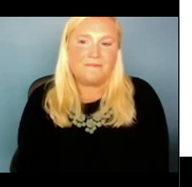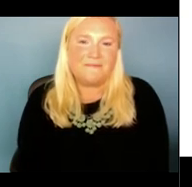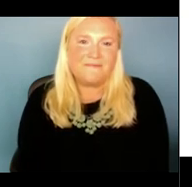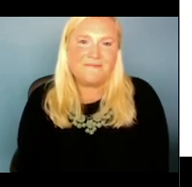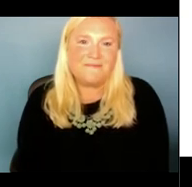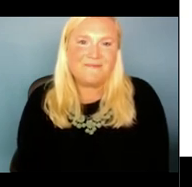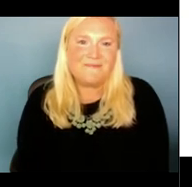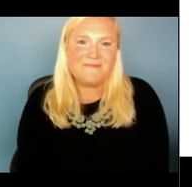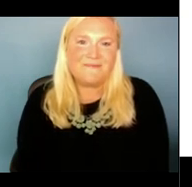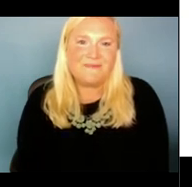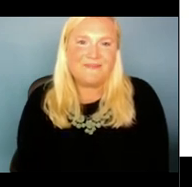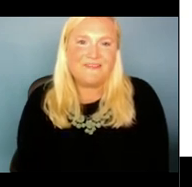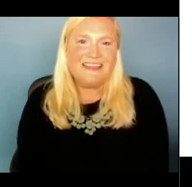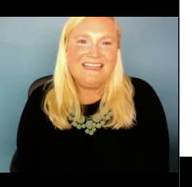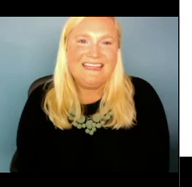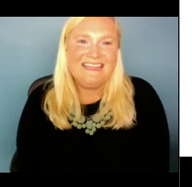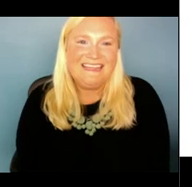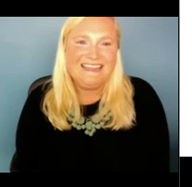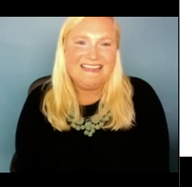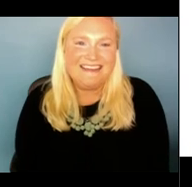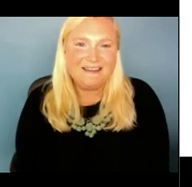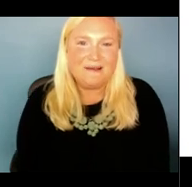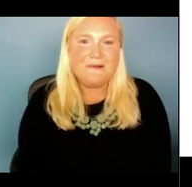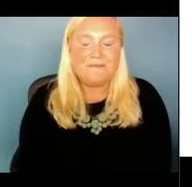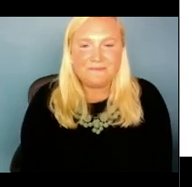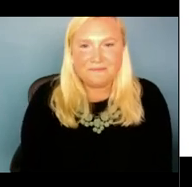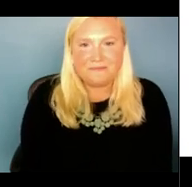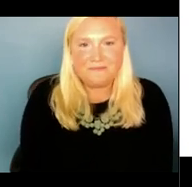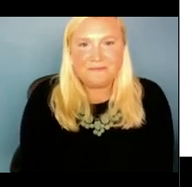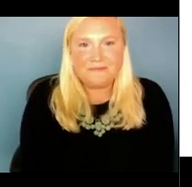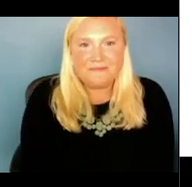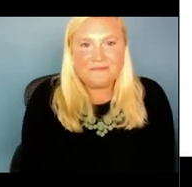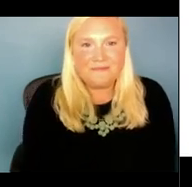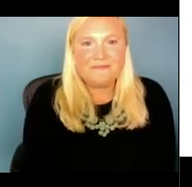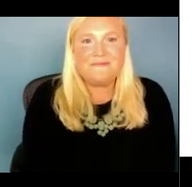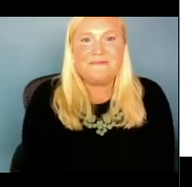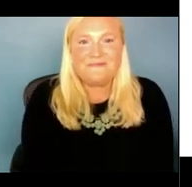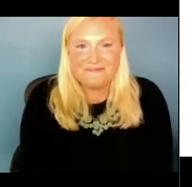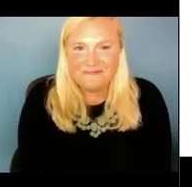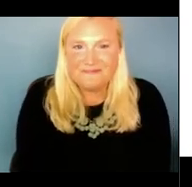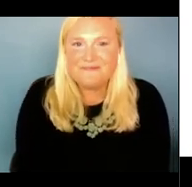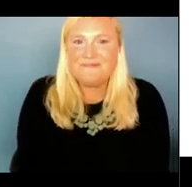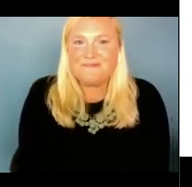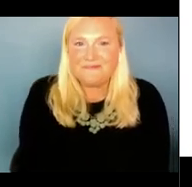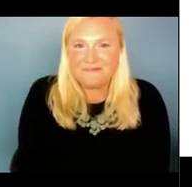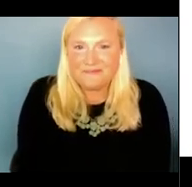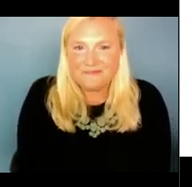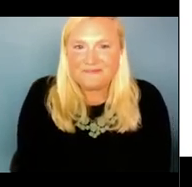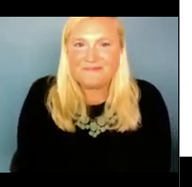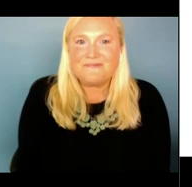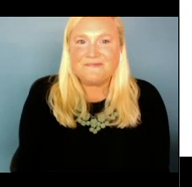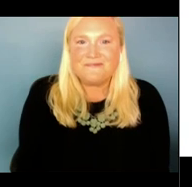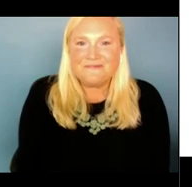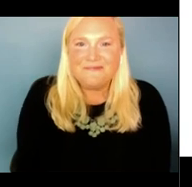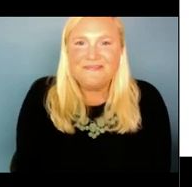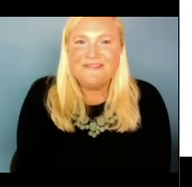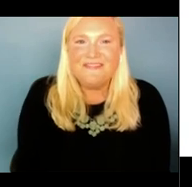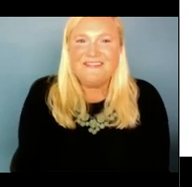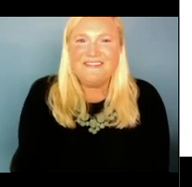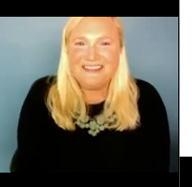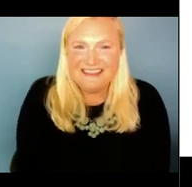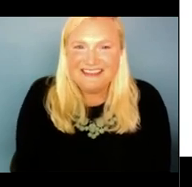She texted me one day. We're in daily contact. She texted me one day. She said, what do you think about this idea of talking about stuttering as verbal diversity? Do you think